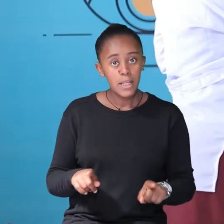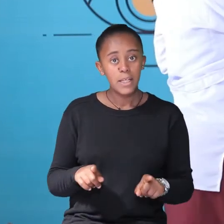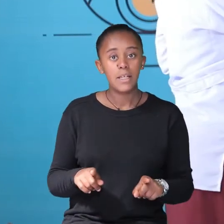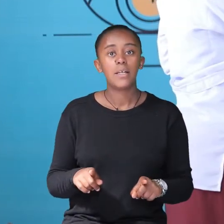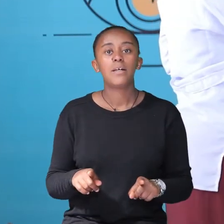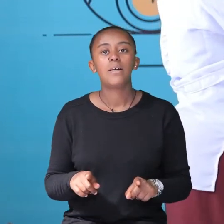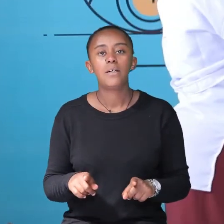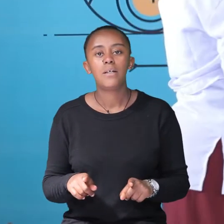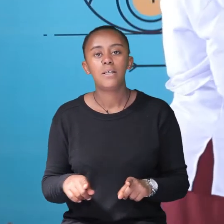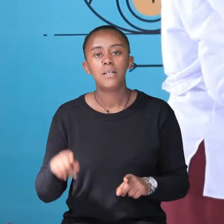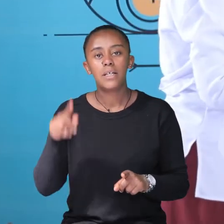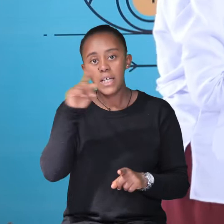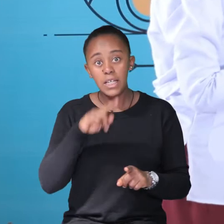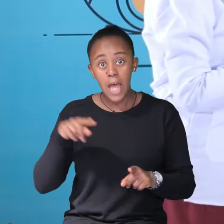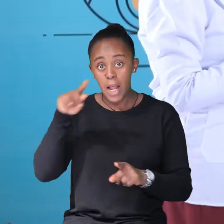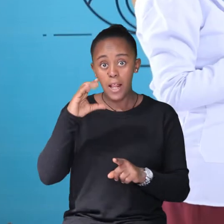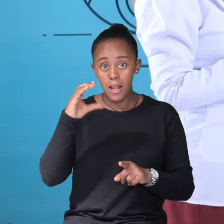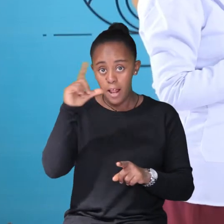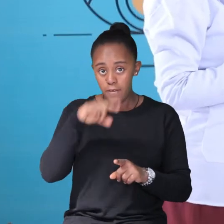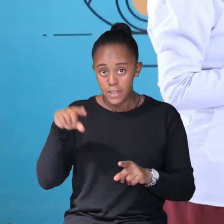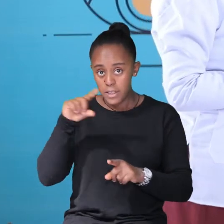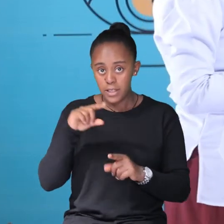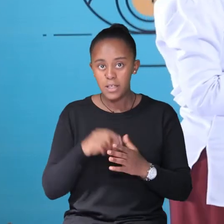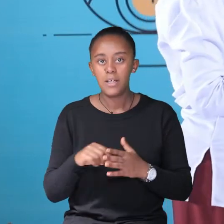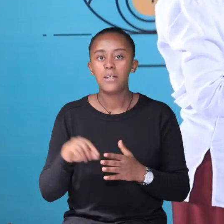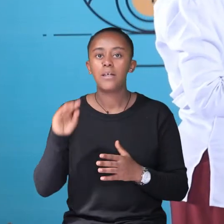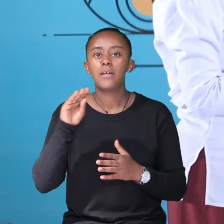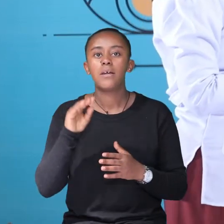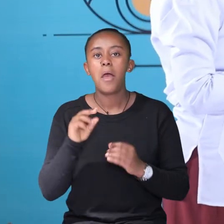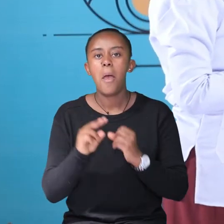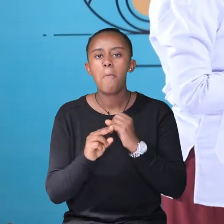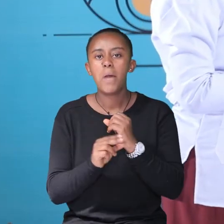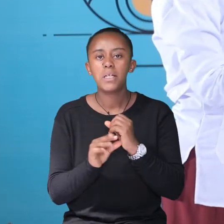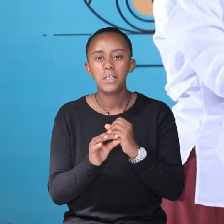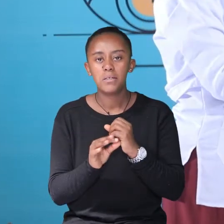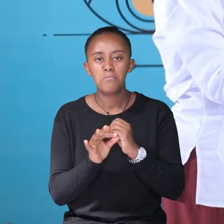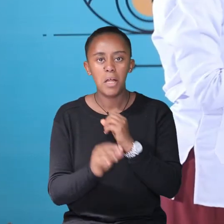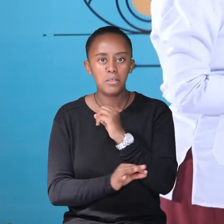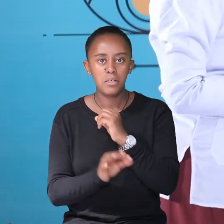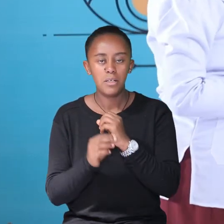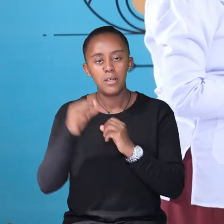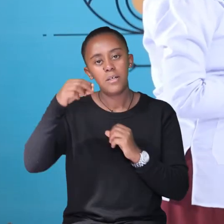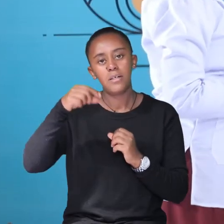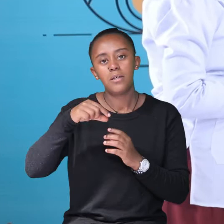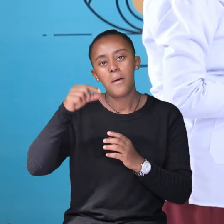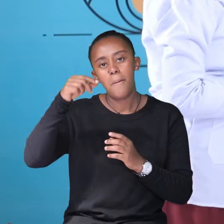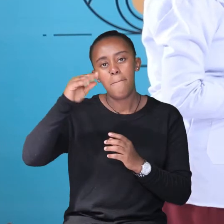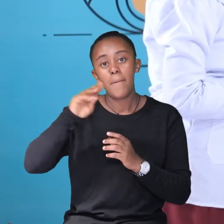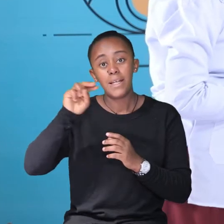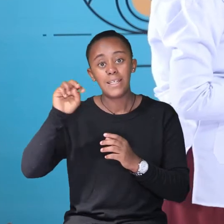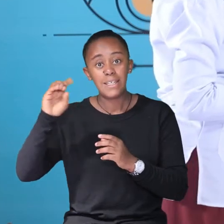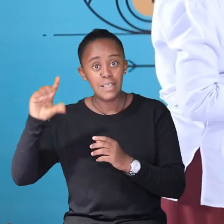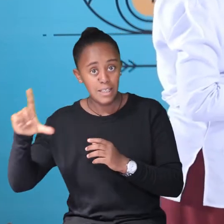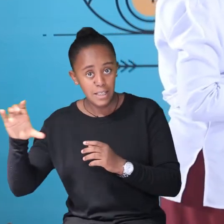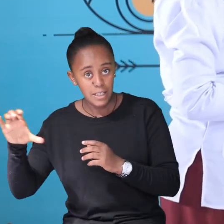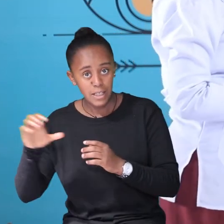the Kelvin cycle, it occurs in the bundle sheath cell of the plant. In case of C3 plant, it